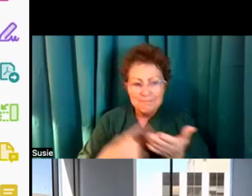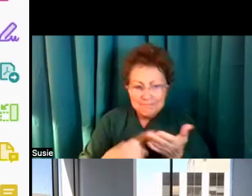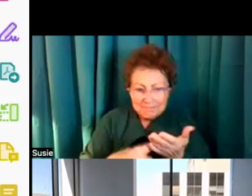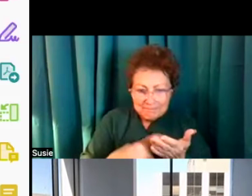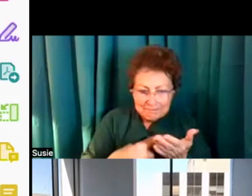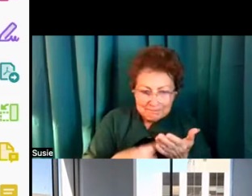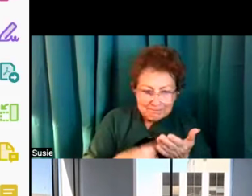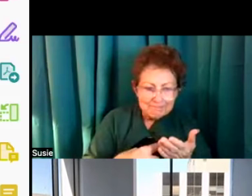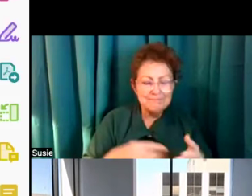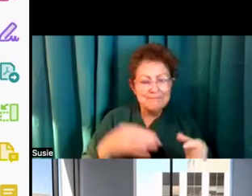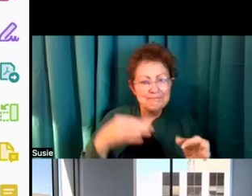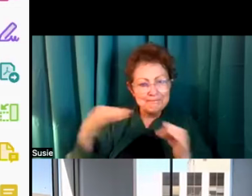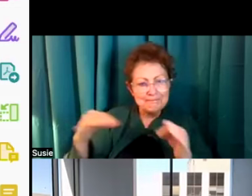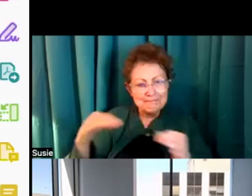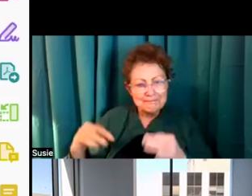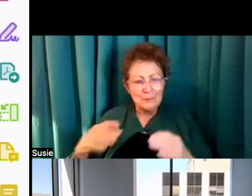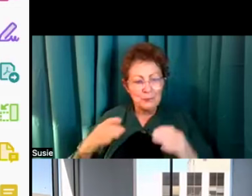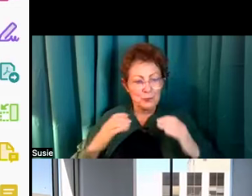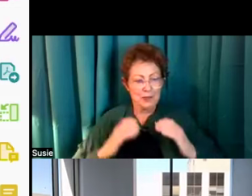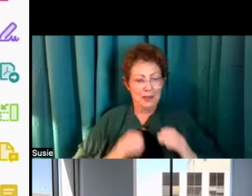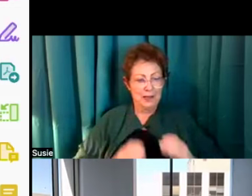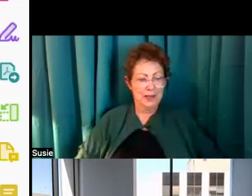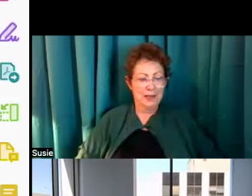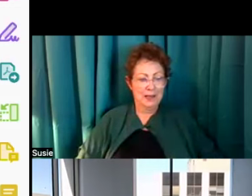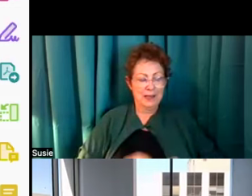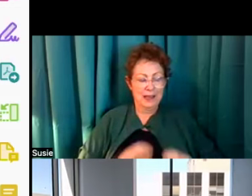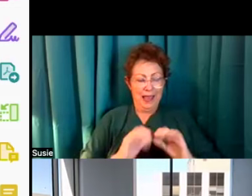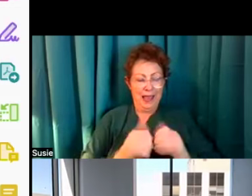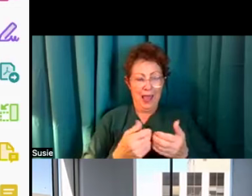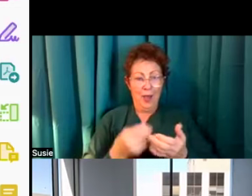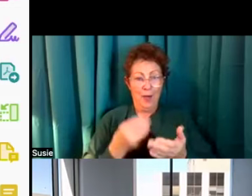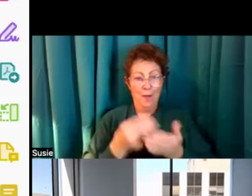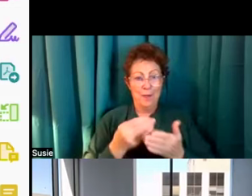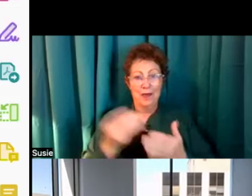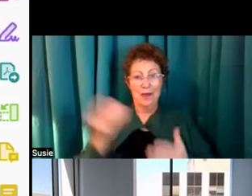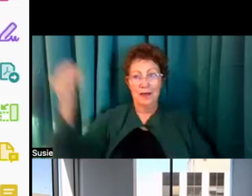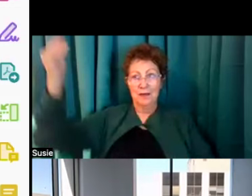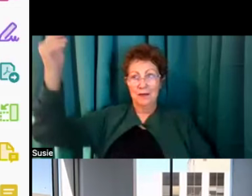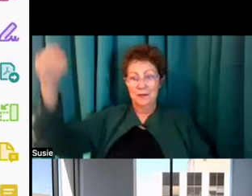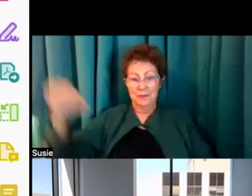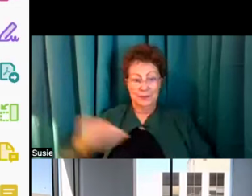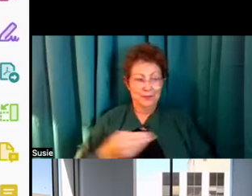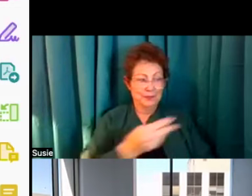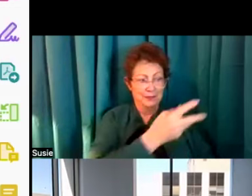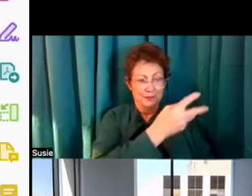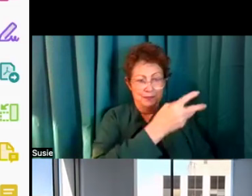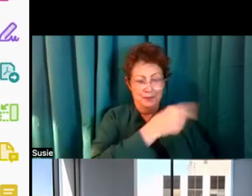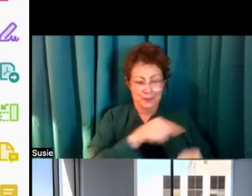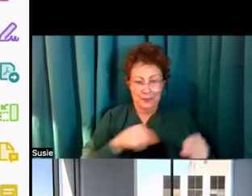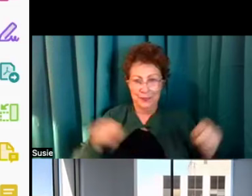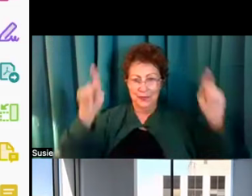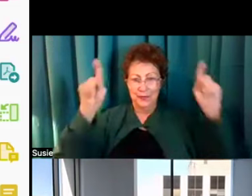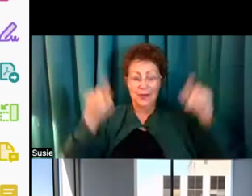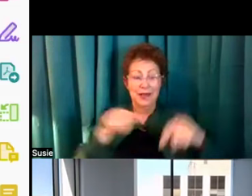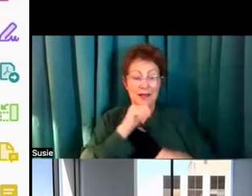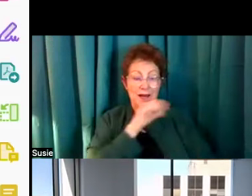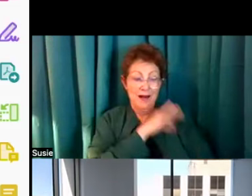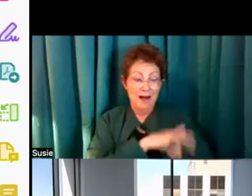and explain to clients how the flow of funds, how the flow of resources has to work, because the